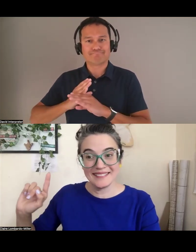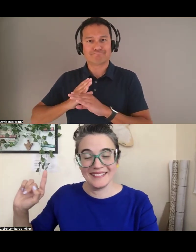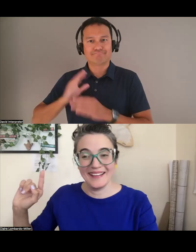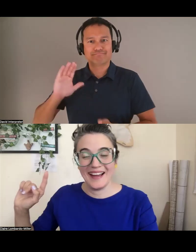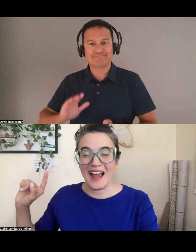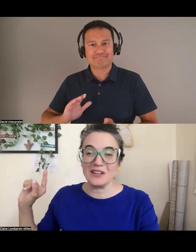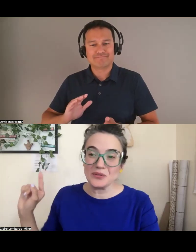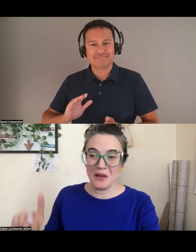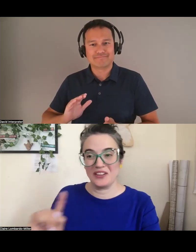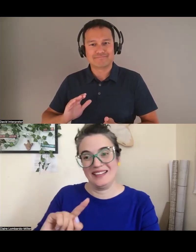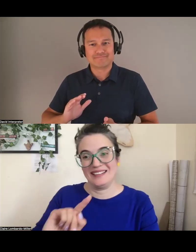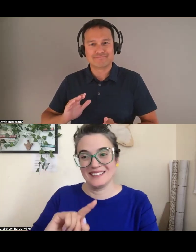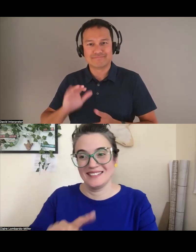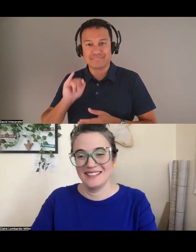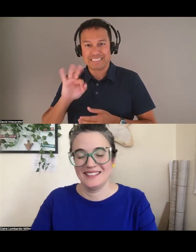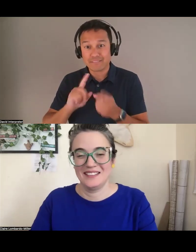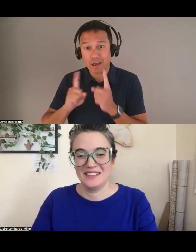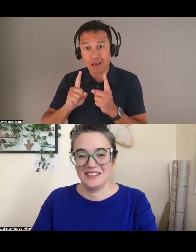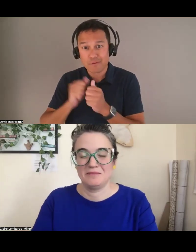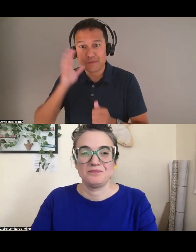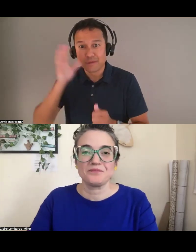wait, I know some other things.